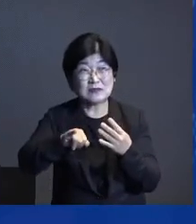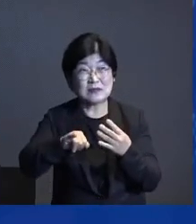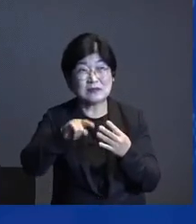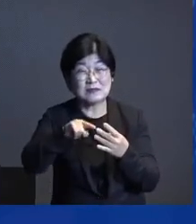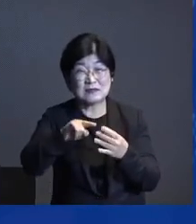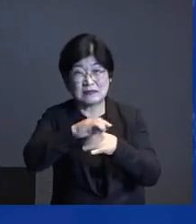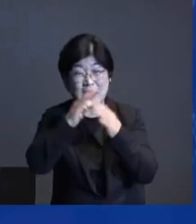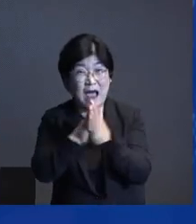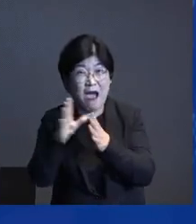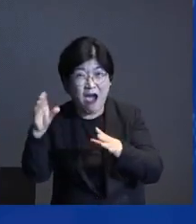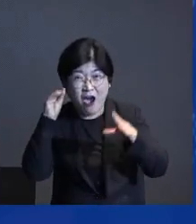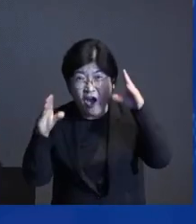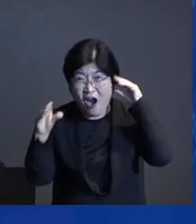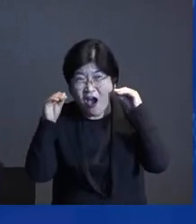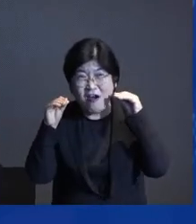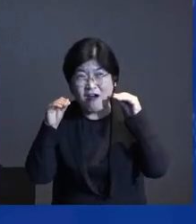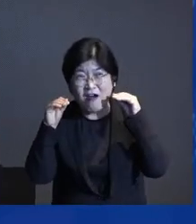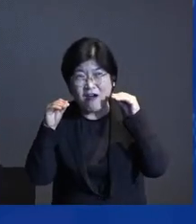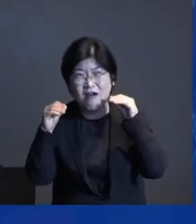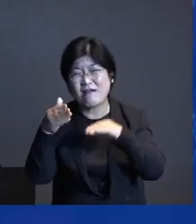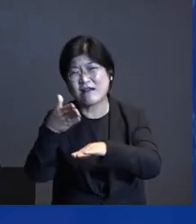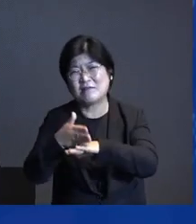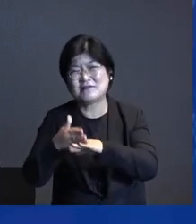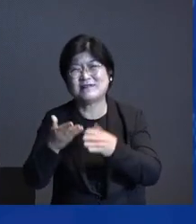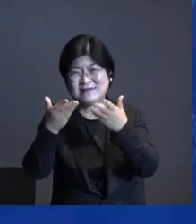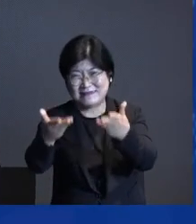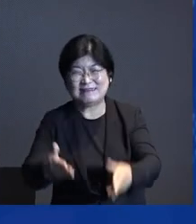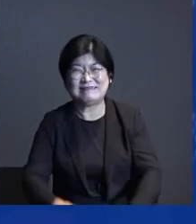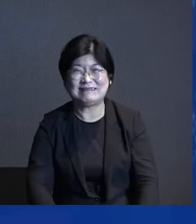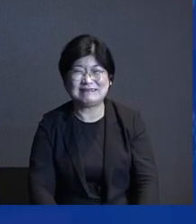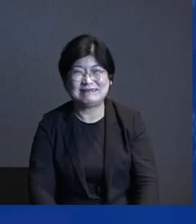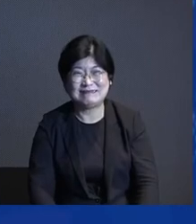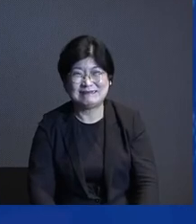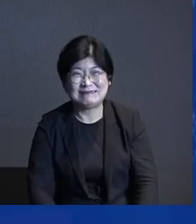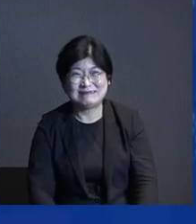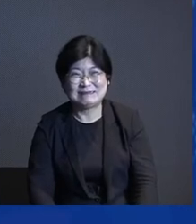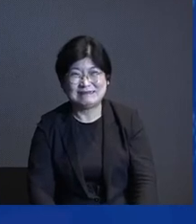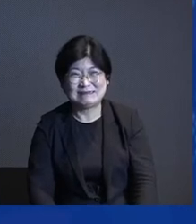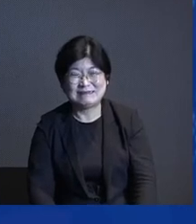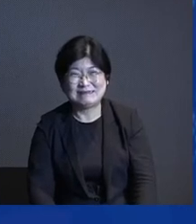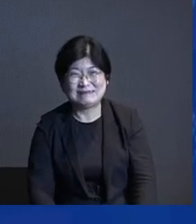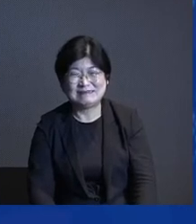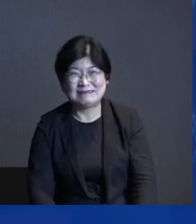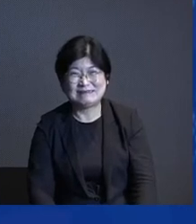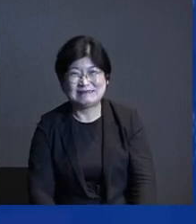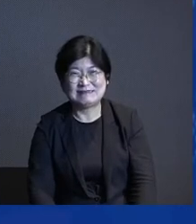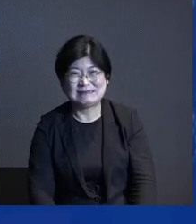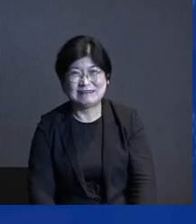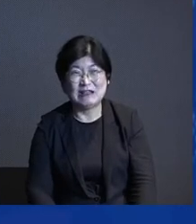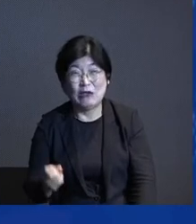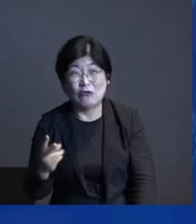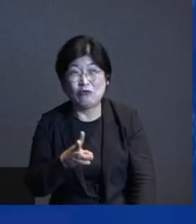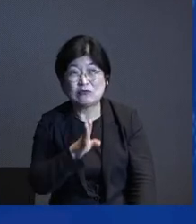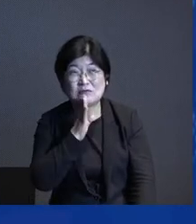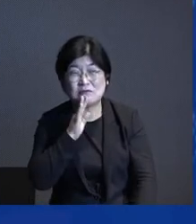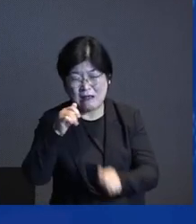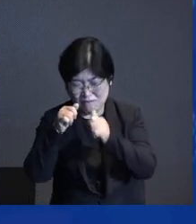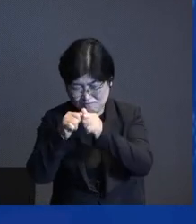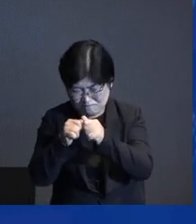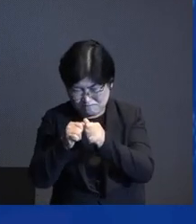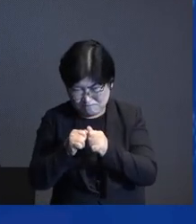really excited to read the documents later to learn in more details about all the